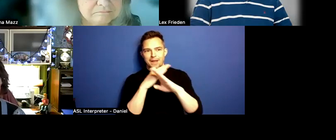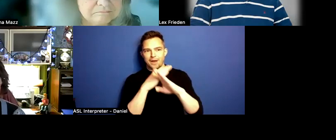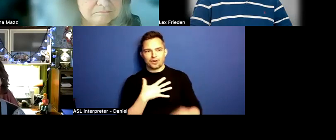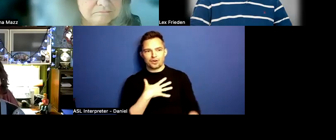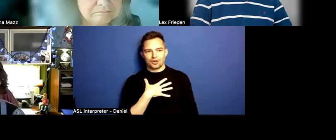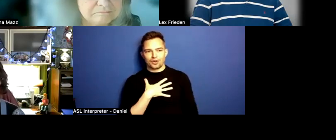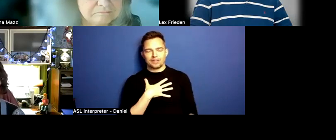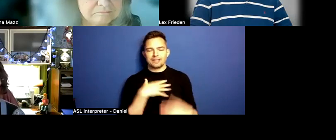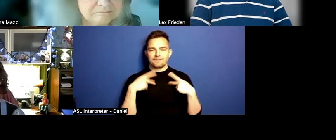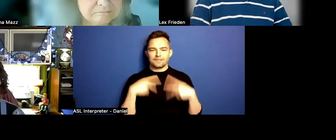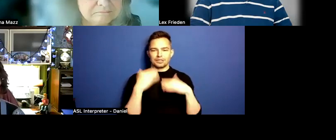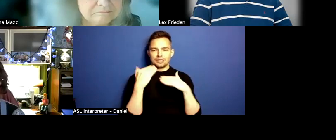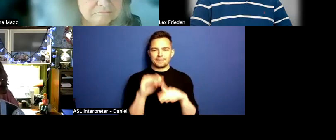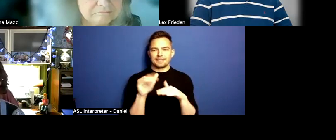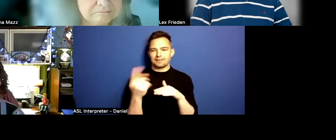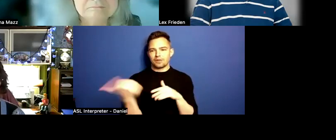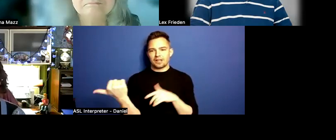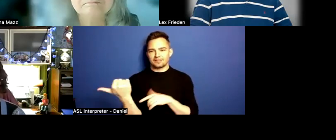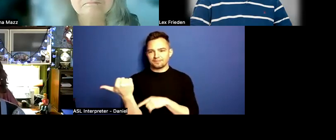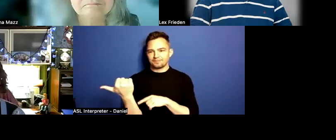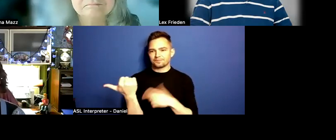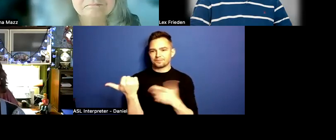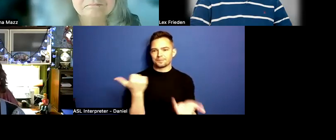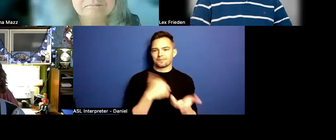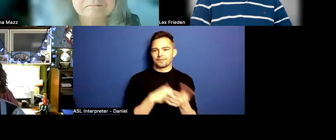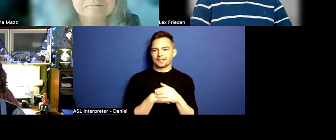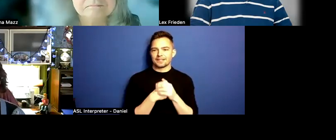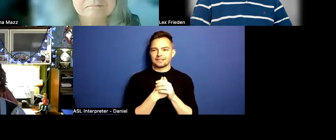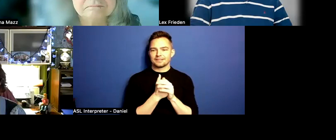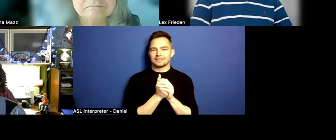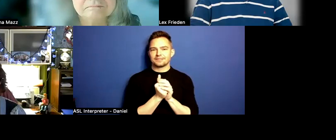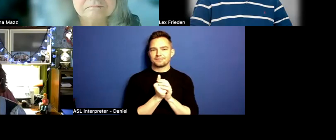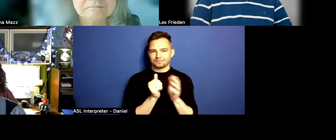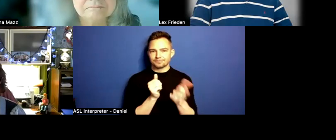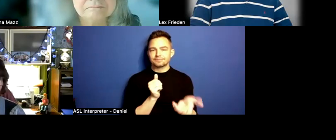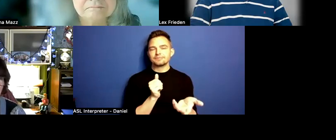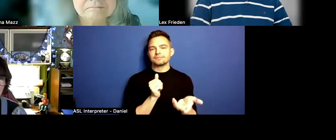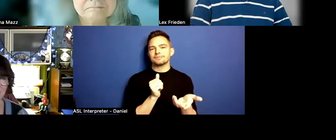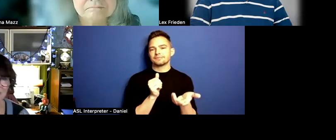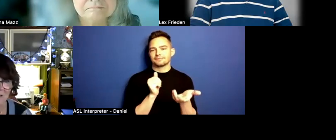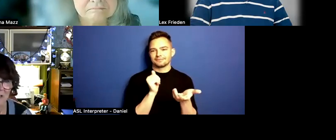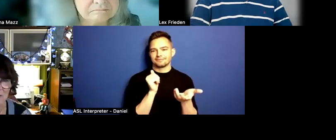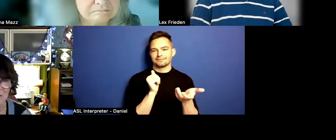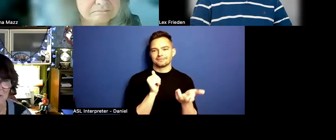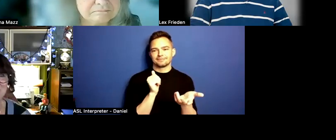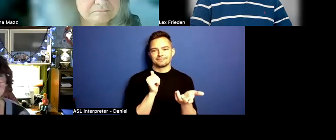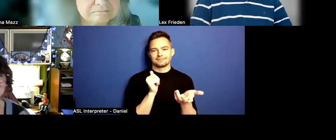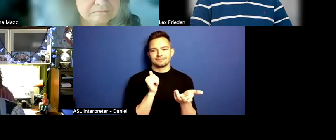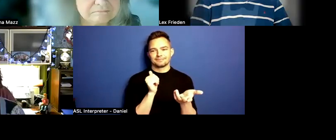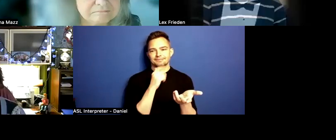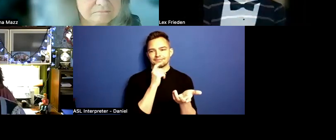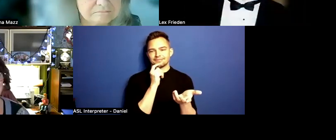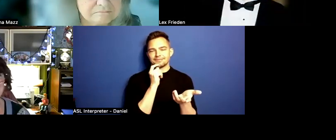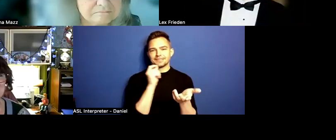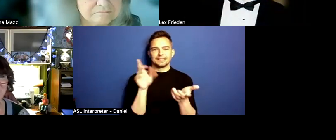the physical limitation that somebody else does of wanting to be able to do that. And until I've contacted the Department of Justice about